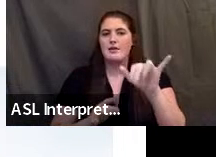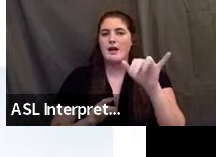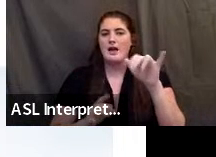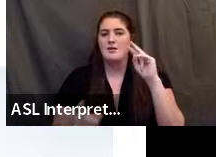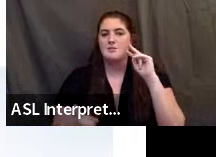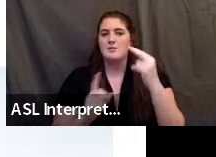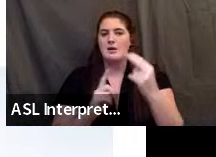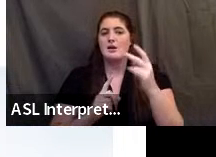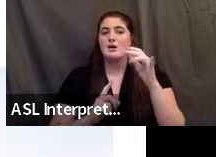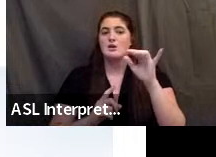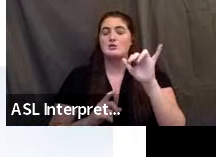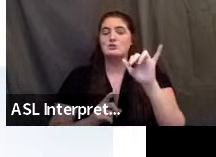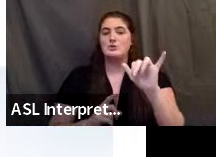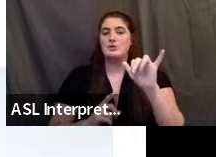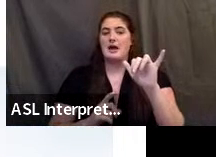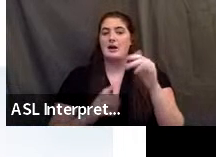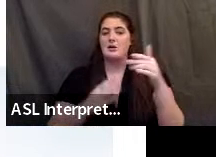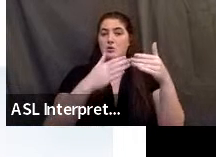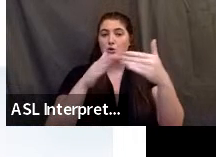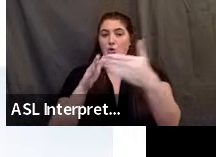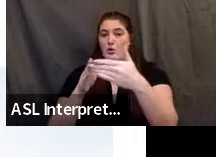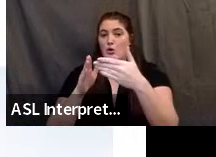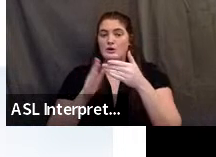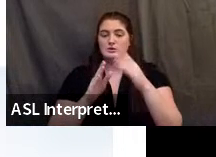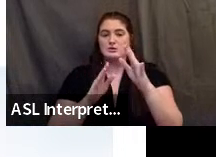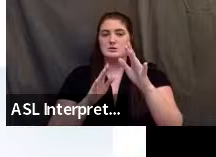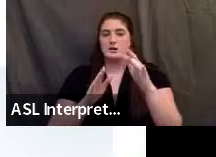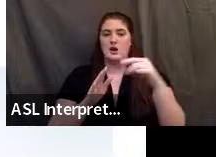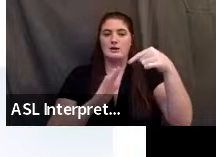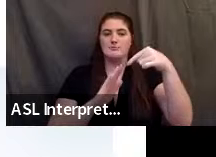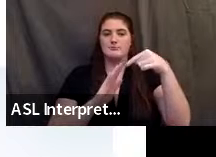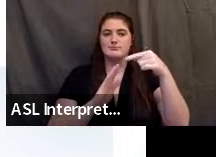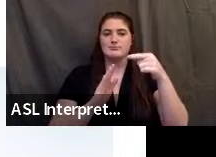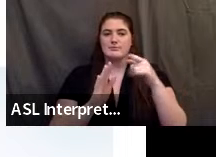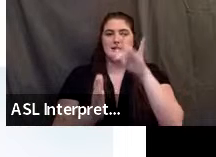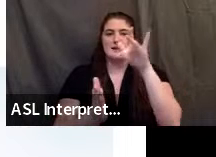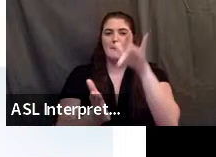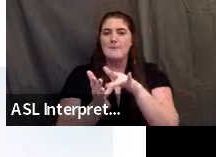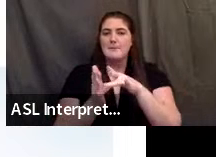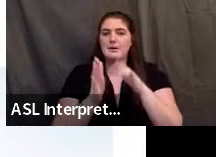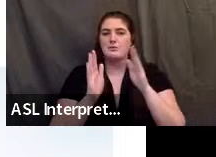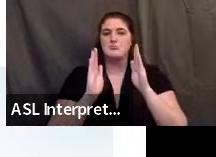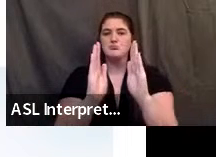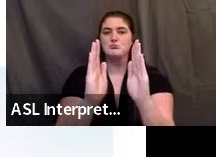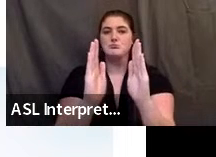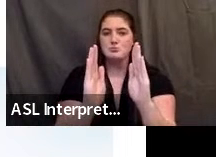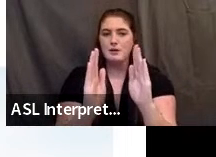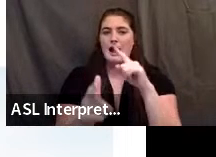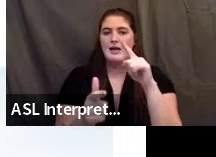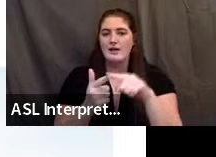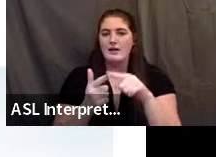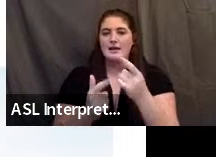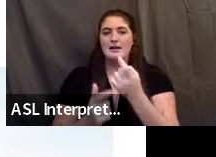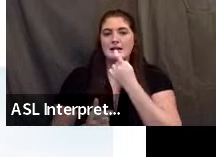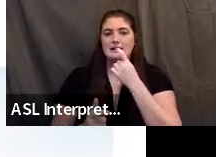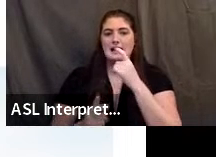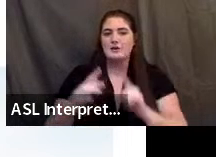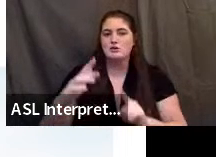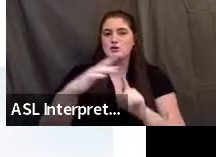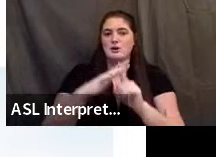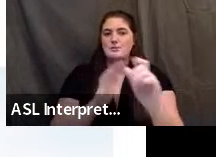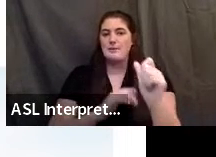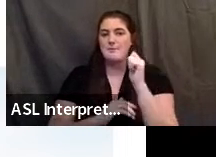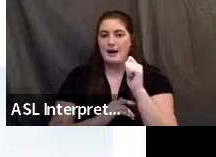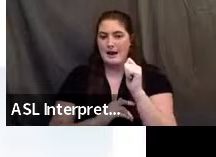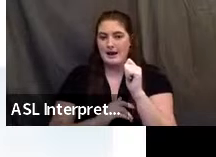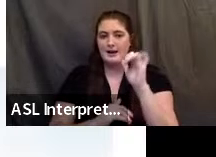masonry does wrap in all the way a little deeper when you go into this court here, Okay. and then the glass shows up again in the back, and